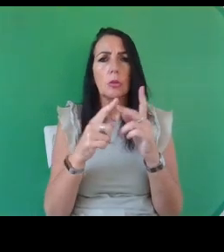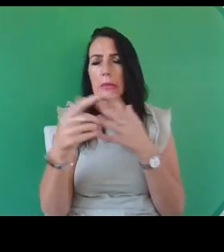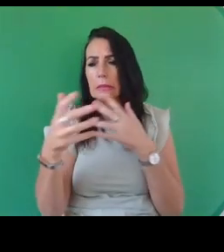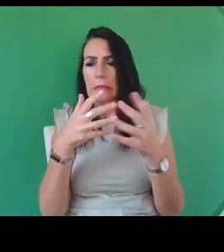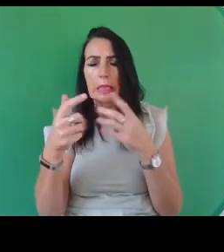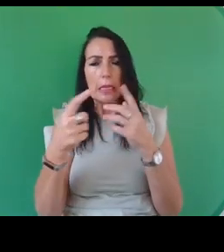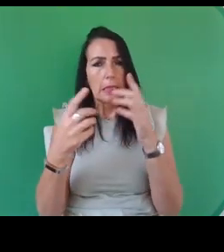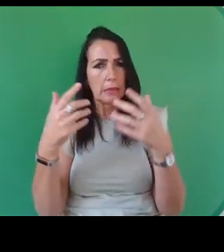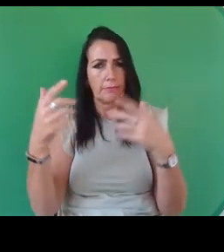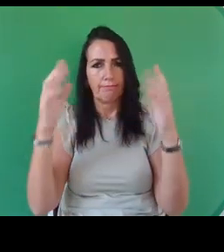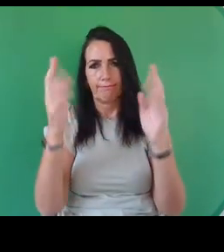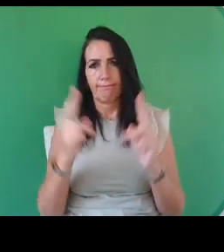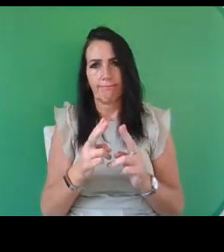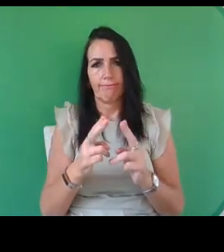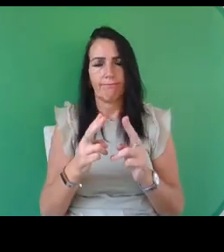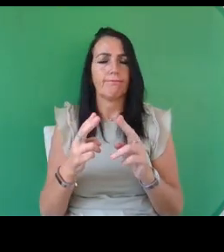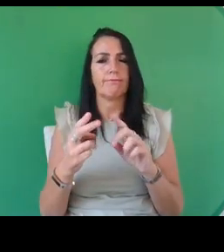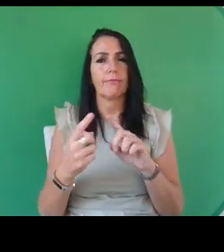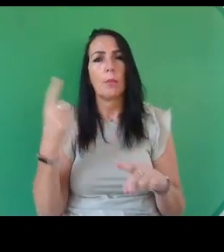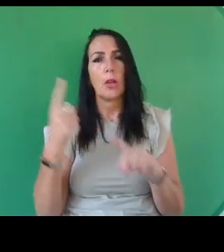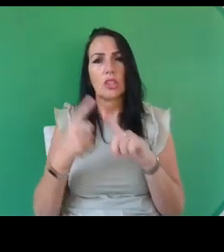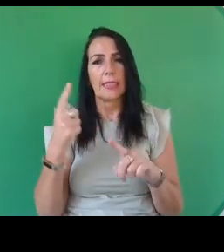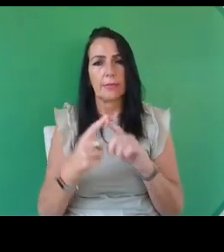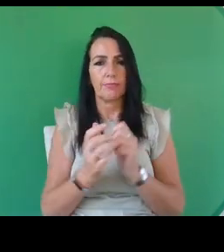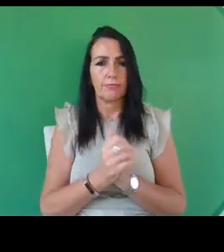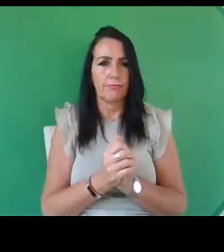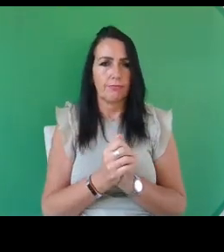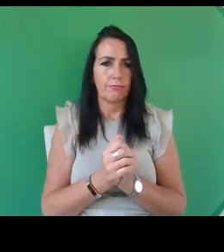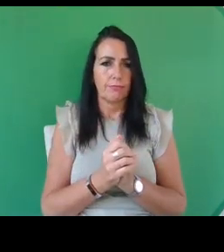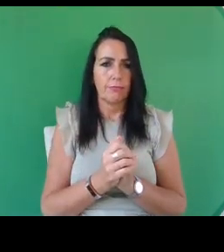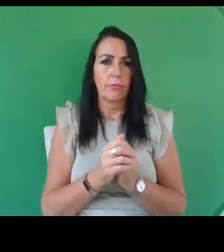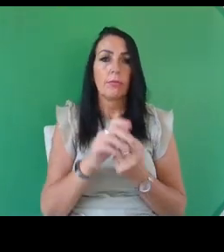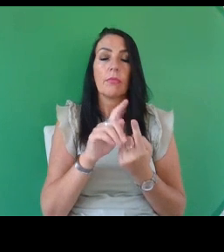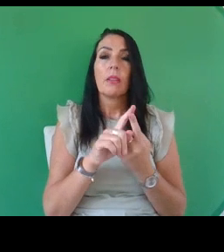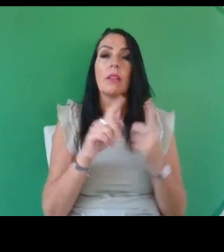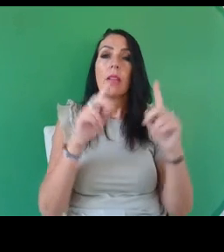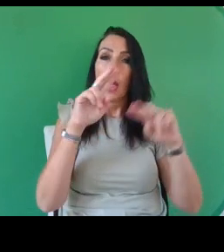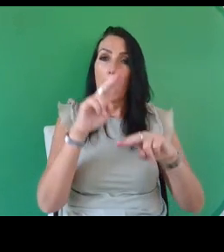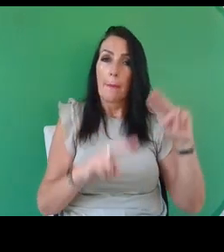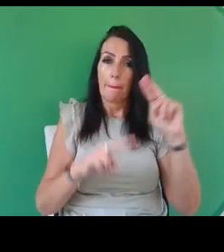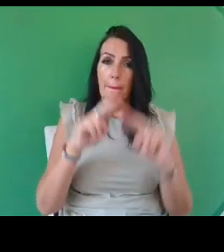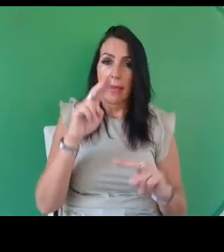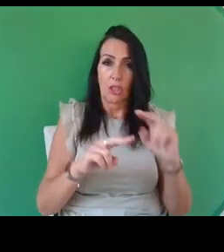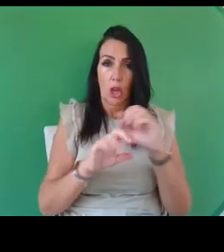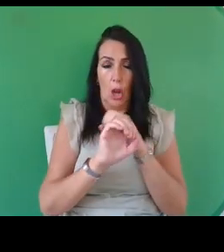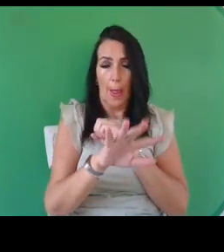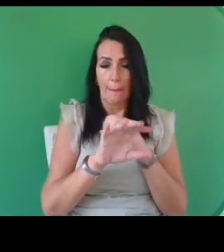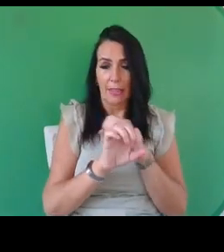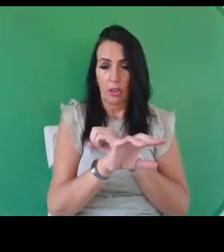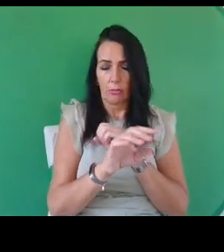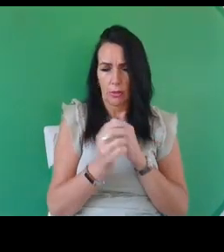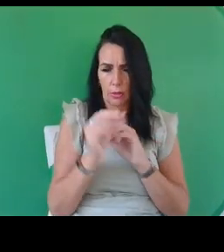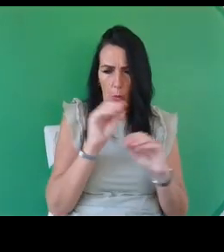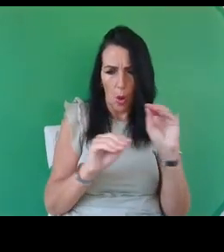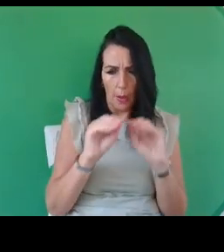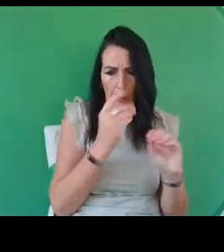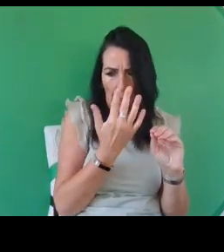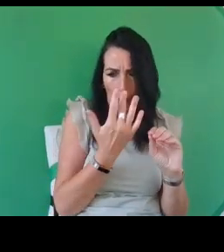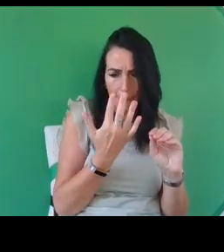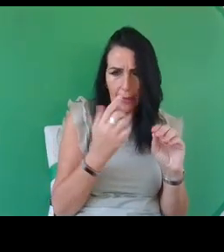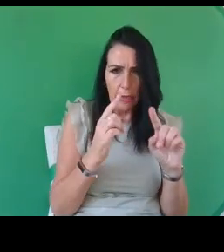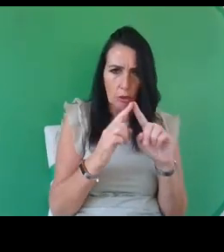So measuring and reducing your emissions. Measure your contribution to greenhouse gas emissions, then work to reduce them in order to